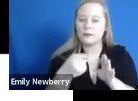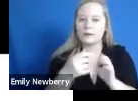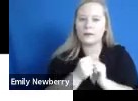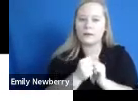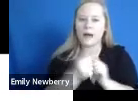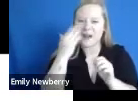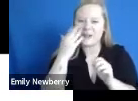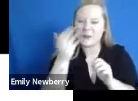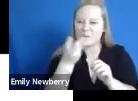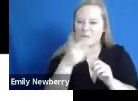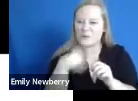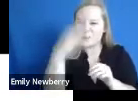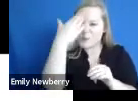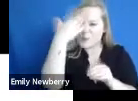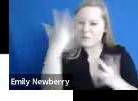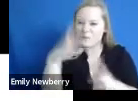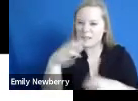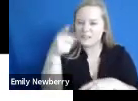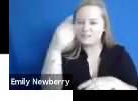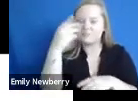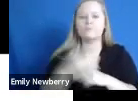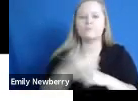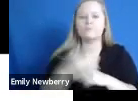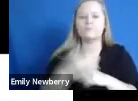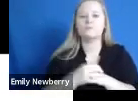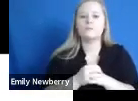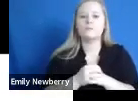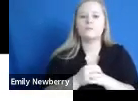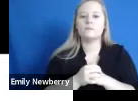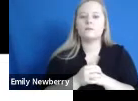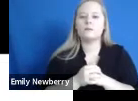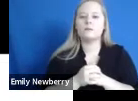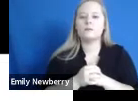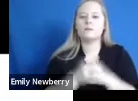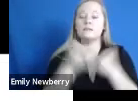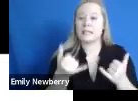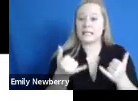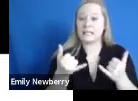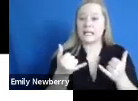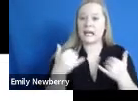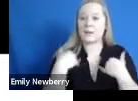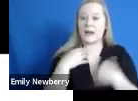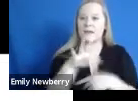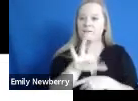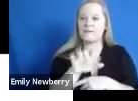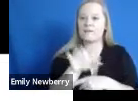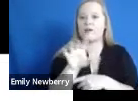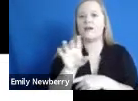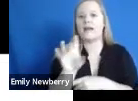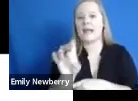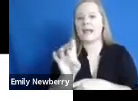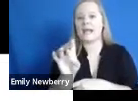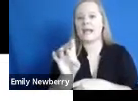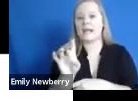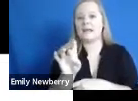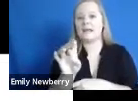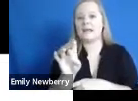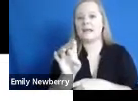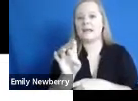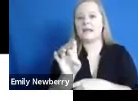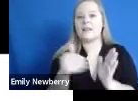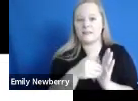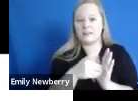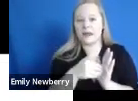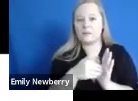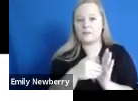that type of information already. Anyways, today we have 508,000 acre feet of water usage available to